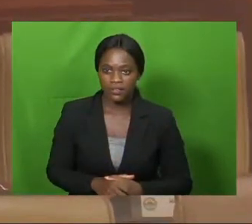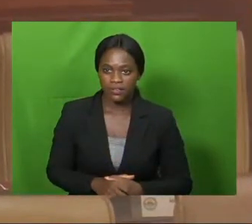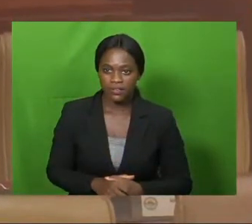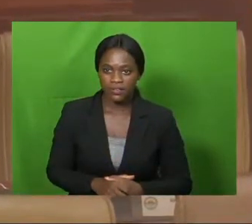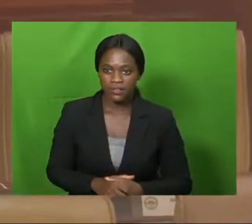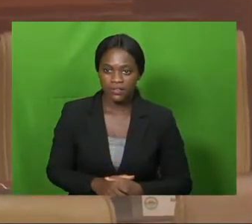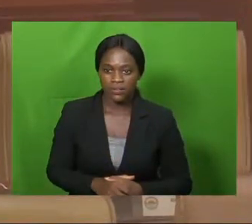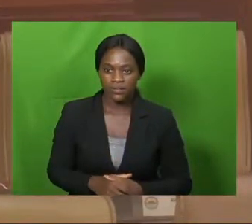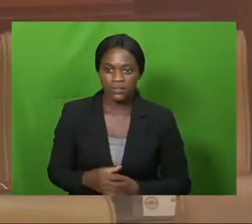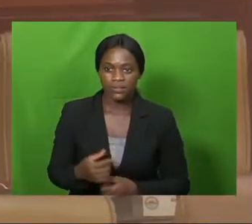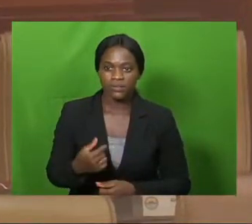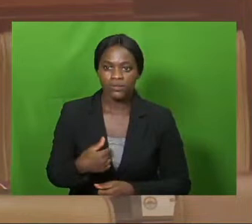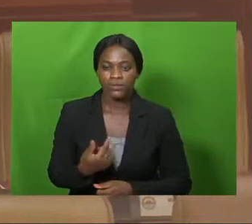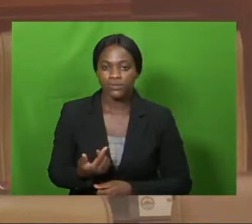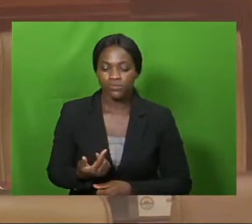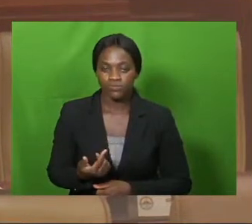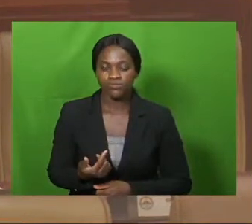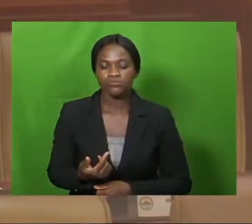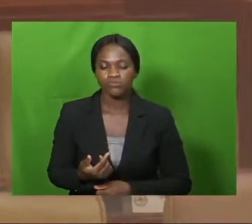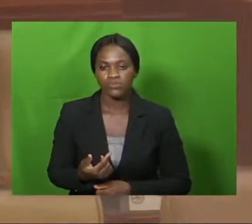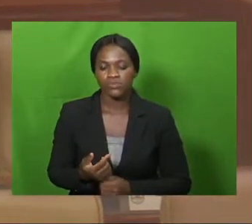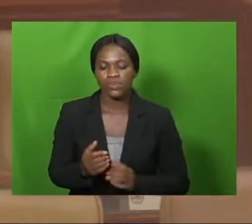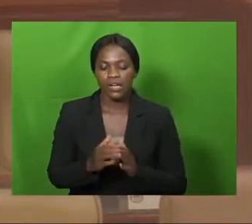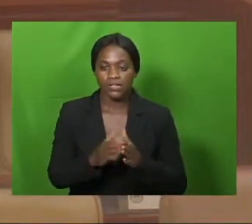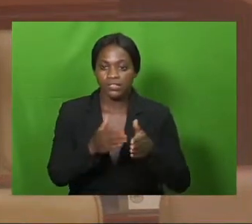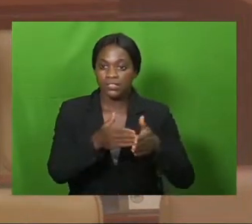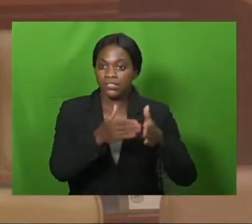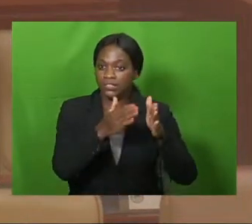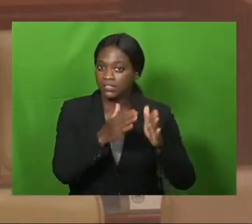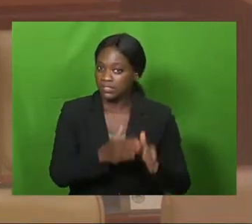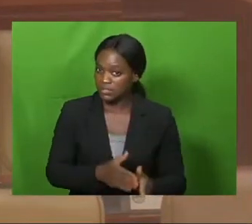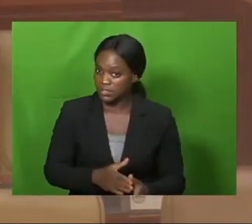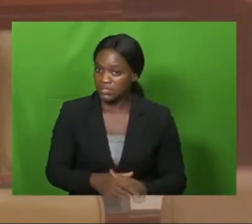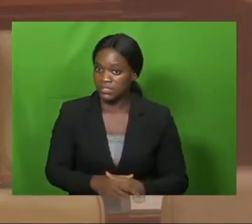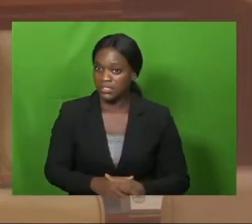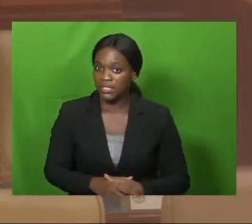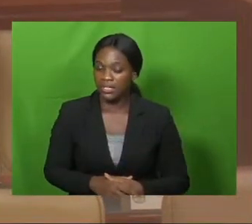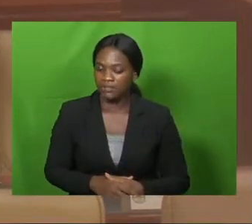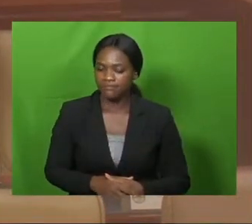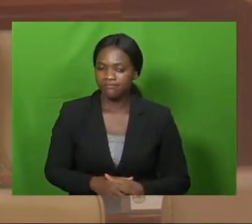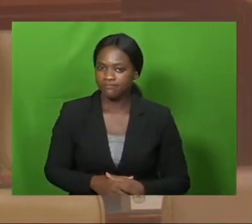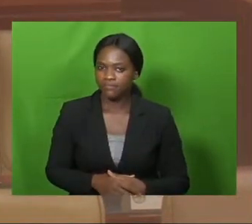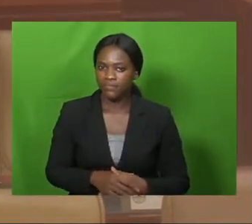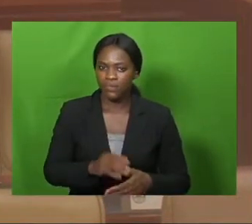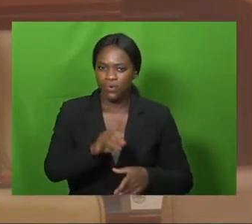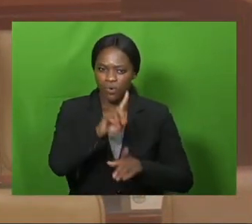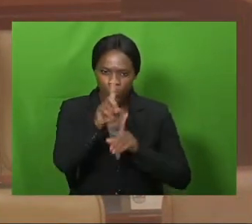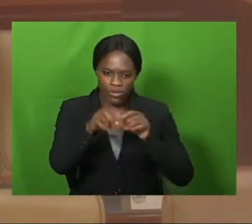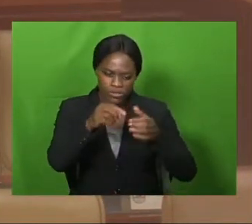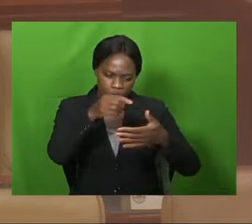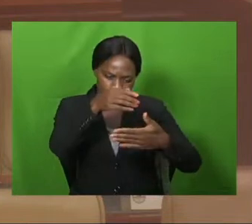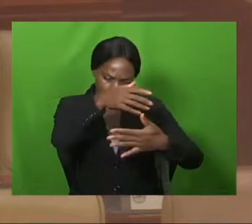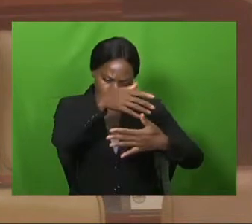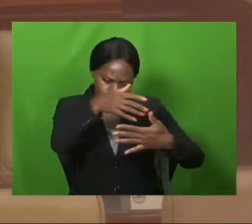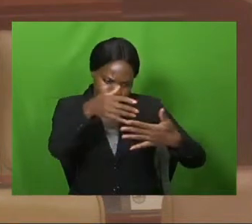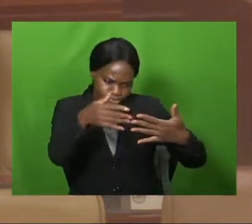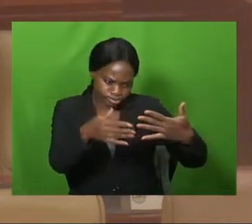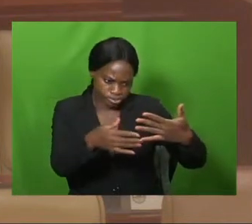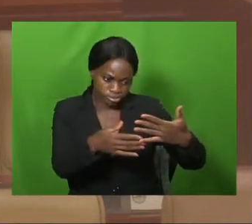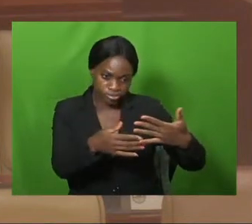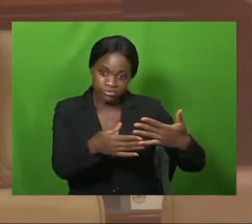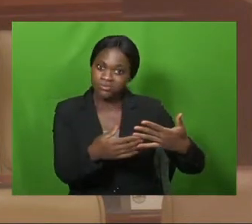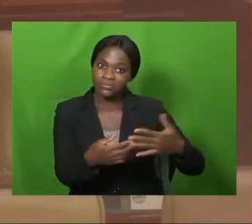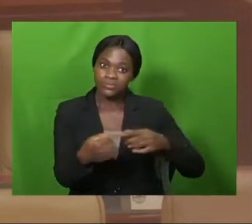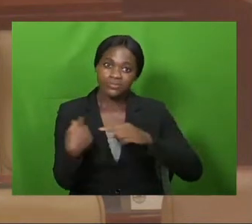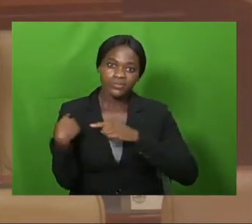leadership, but these questions have been there since Wednesday. And the owners of the